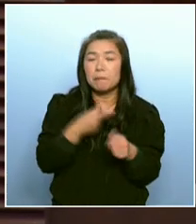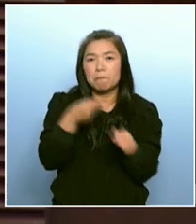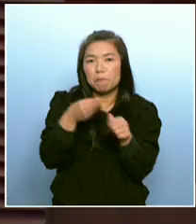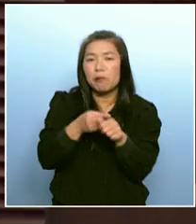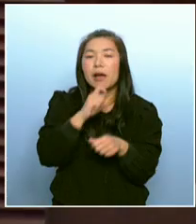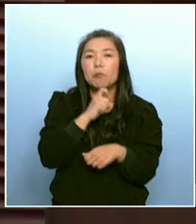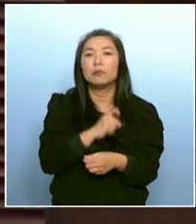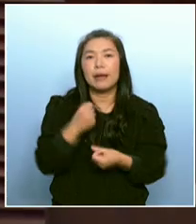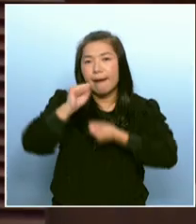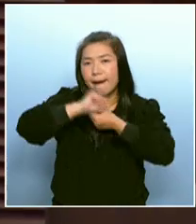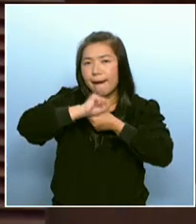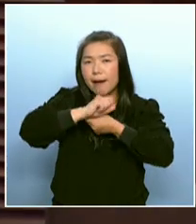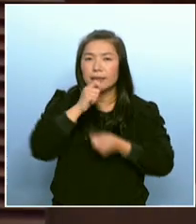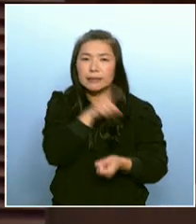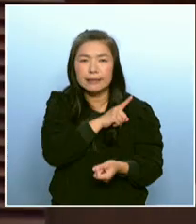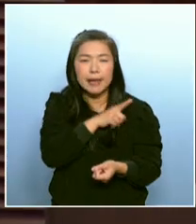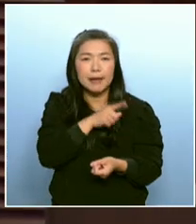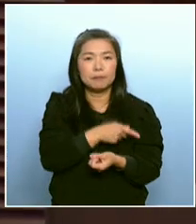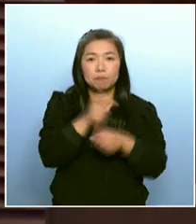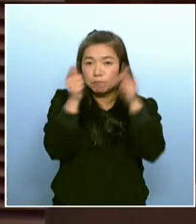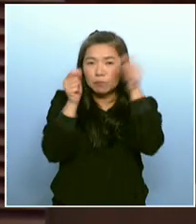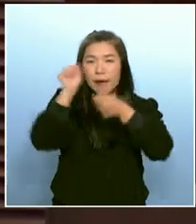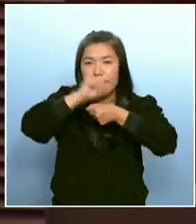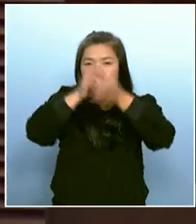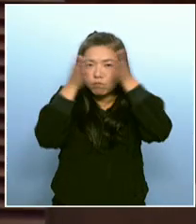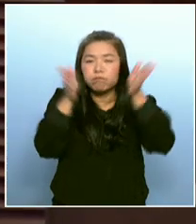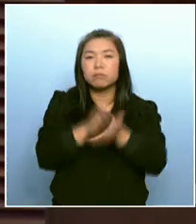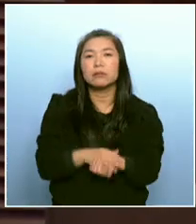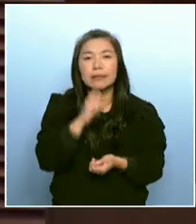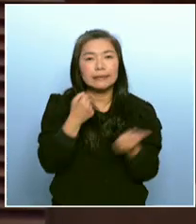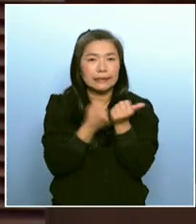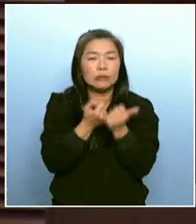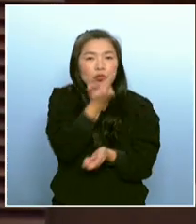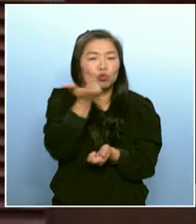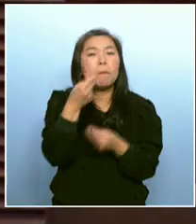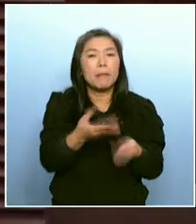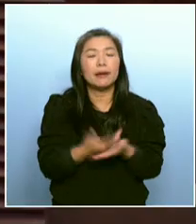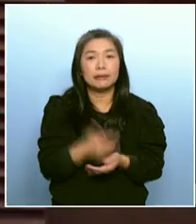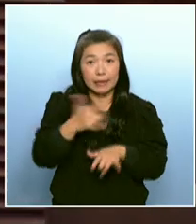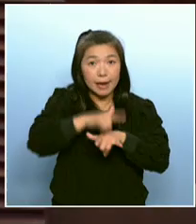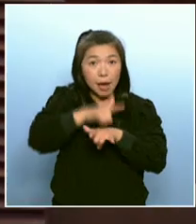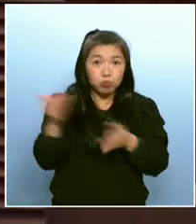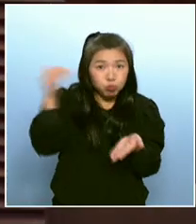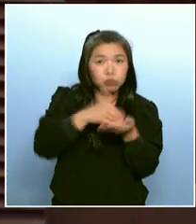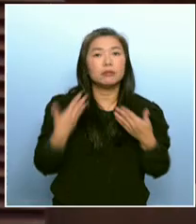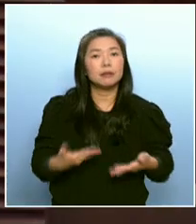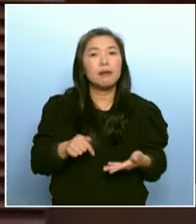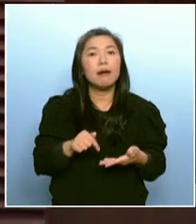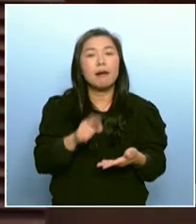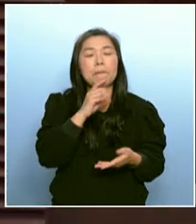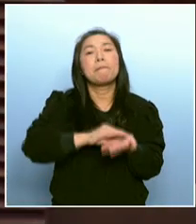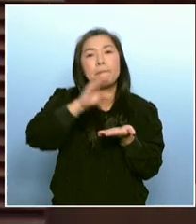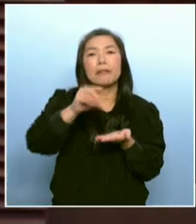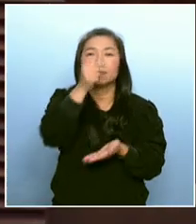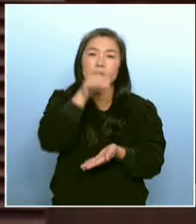Also, there are training and value-added activities for participating children, parents, and mentors to help children cultivate a